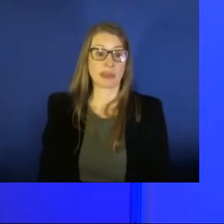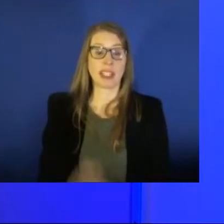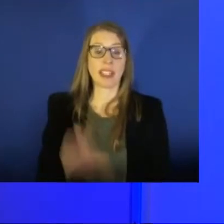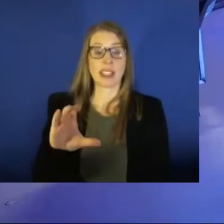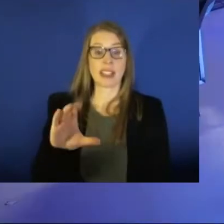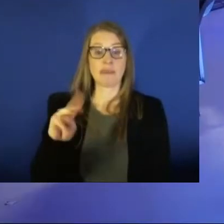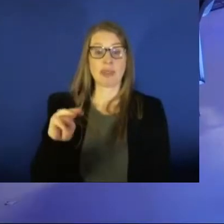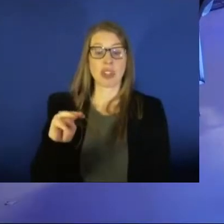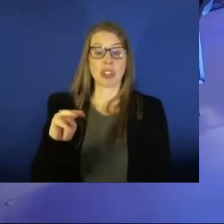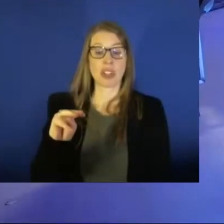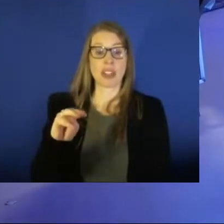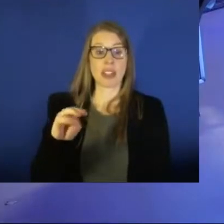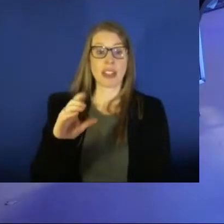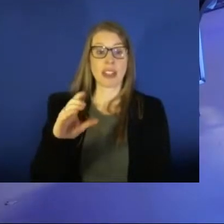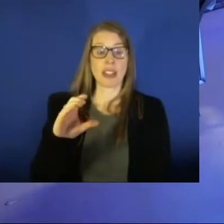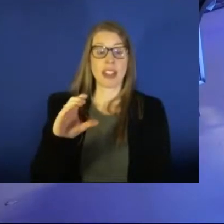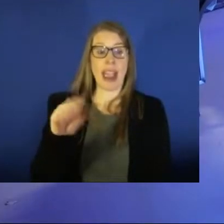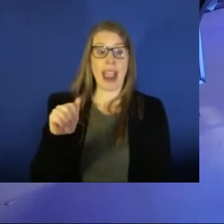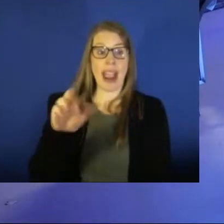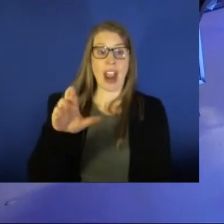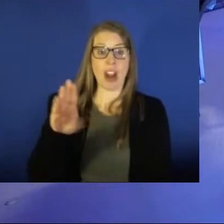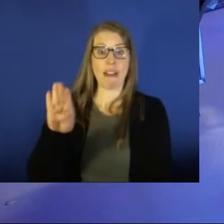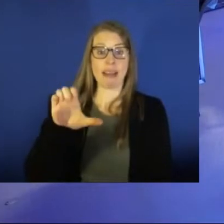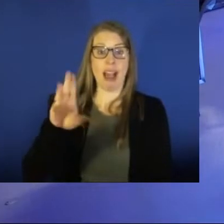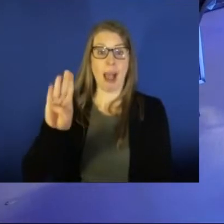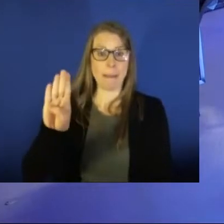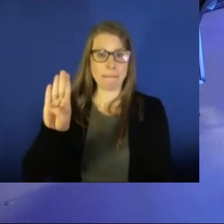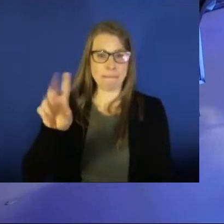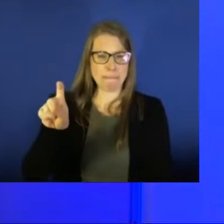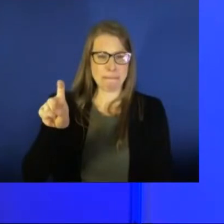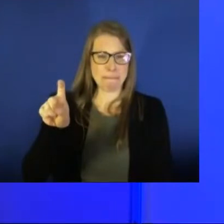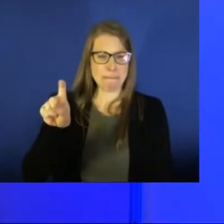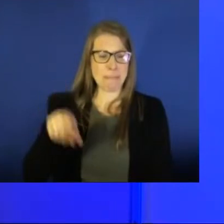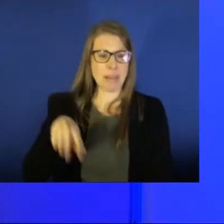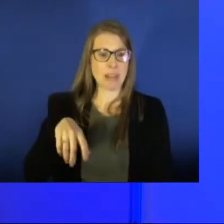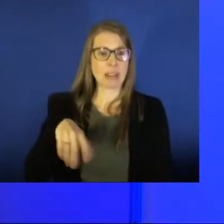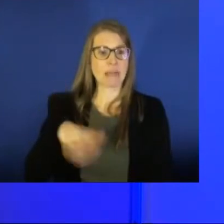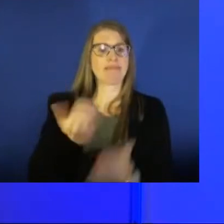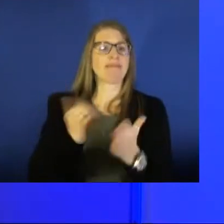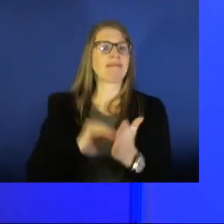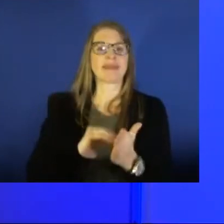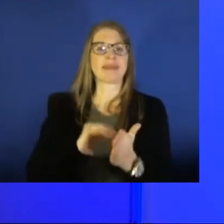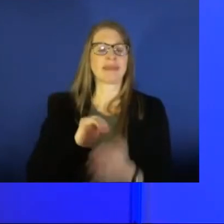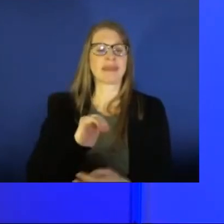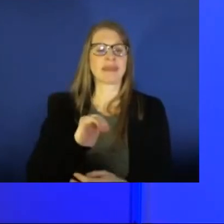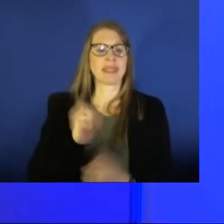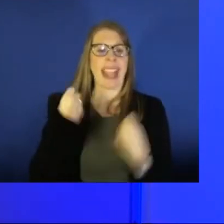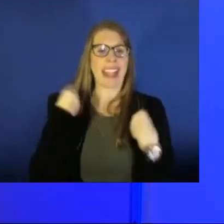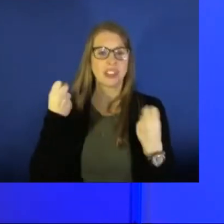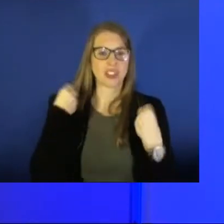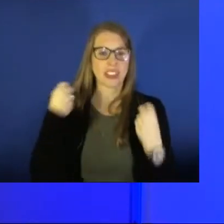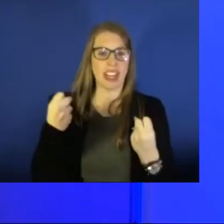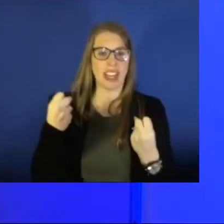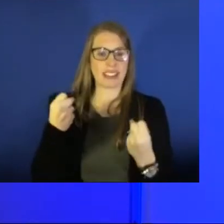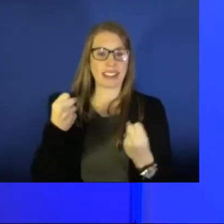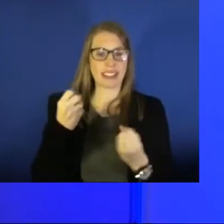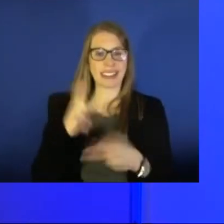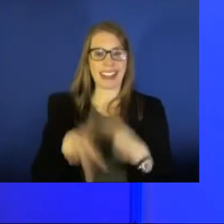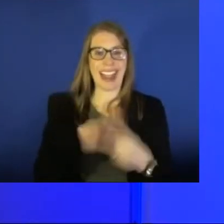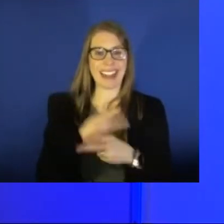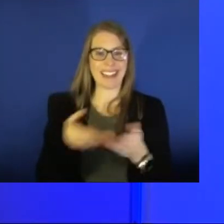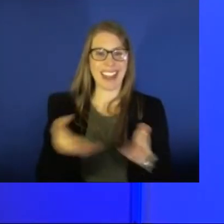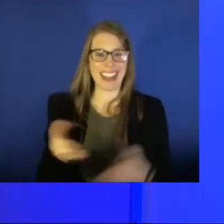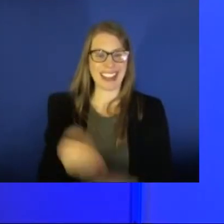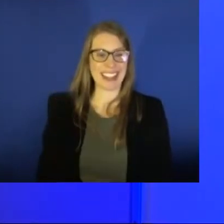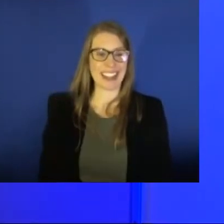Air climb? Yes, air climb. Well, it's again one of those exercise kind of things where